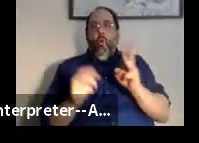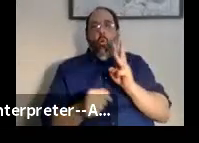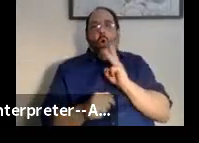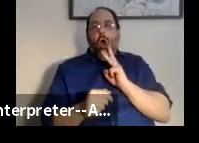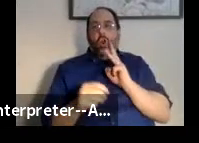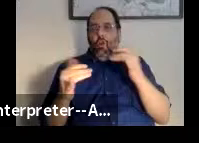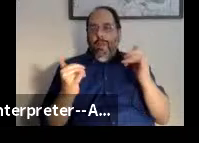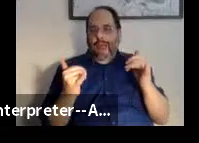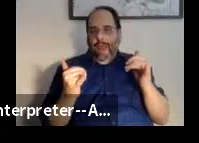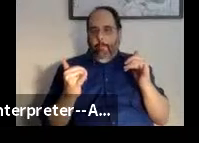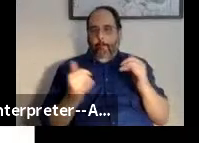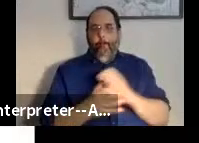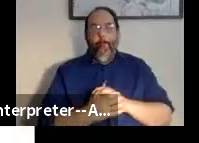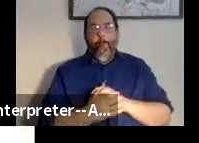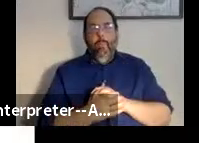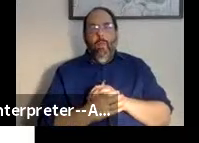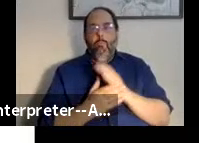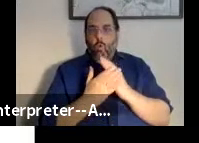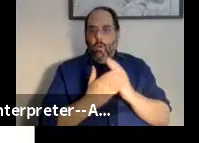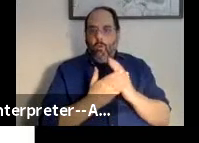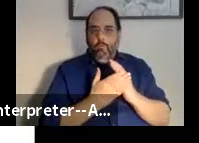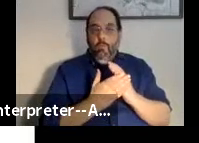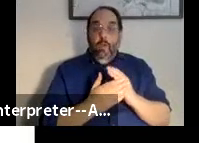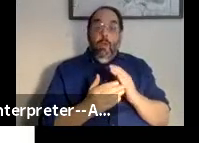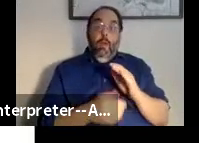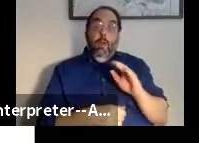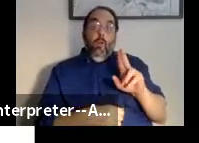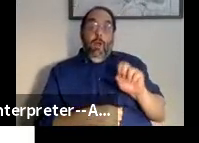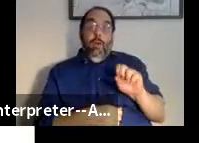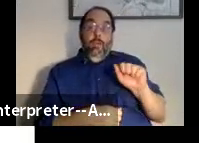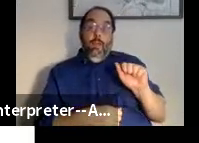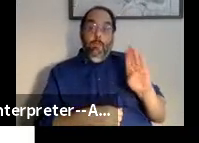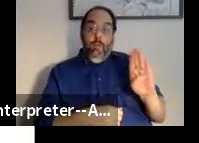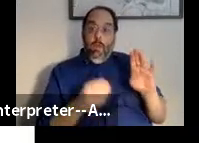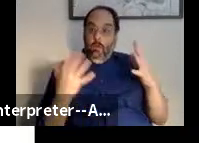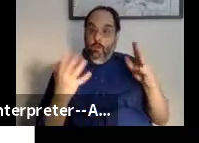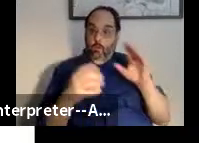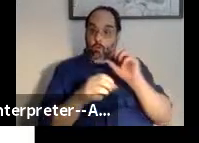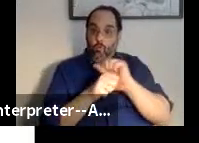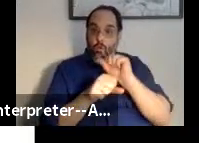components. The Access Board finished its work in